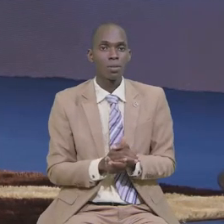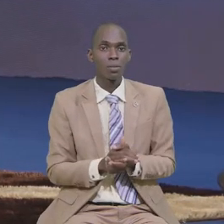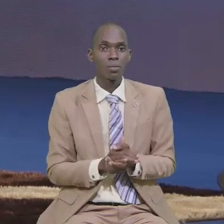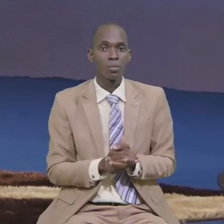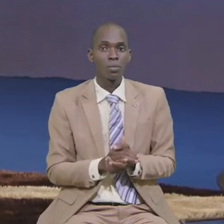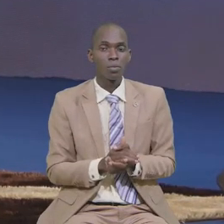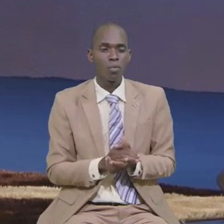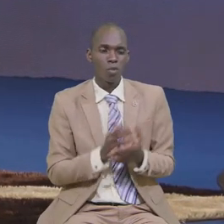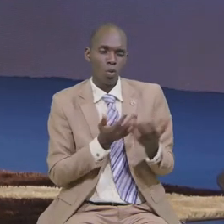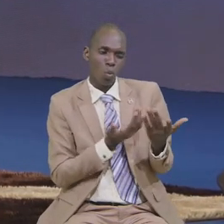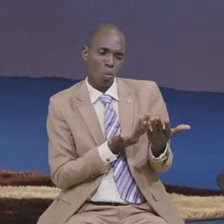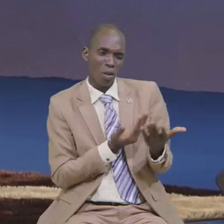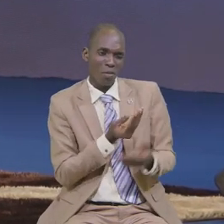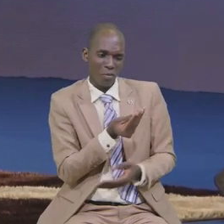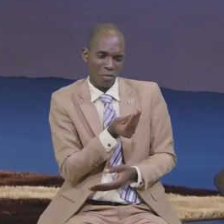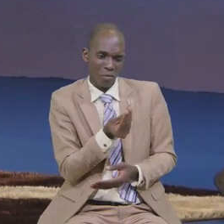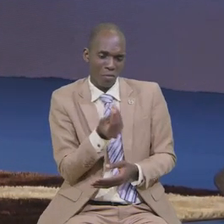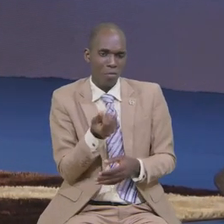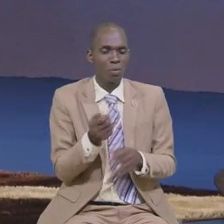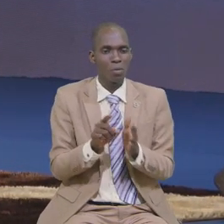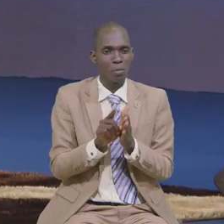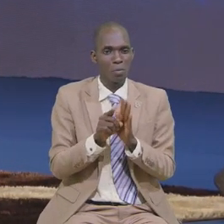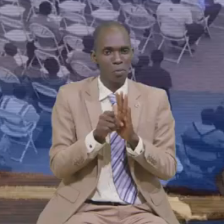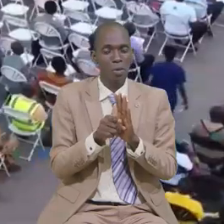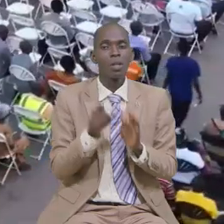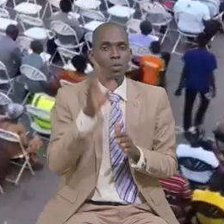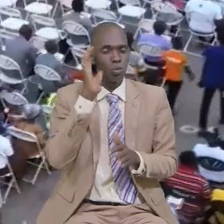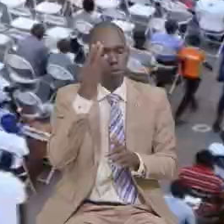Wait a few minutes and you will know what is happening.